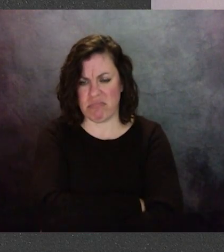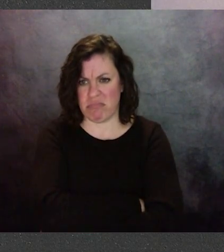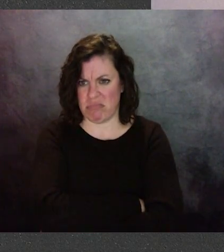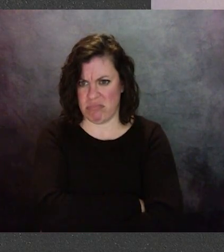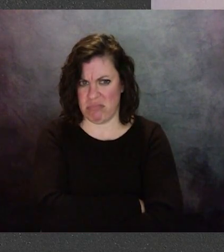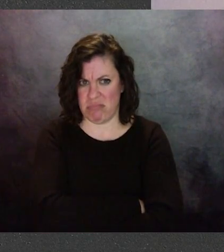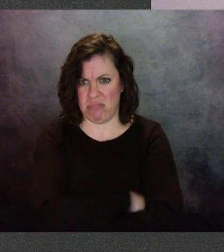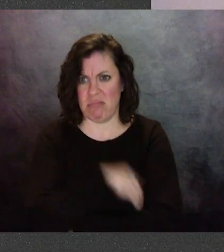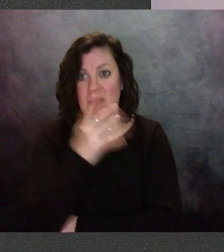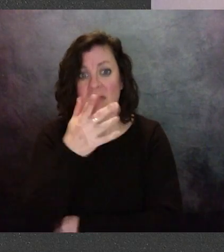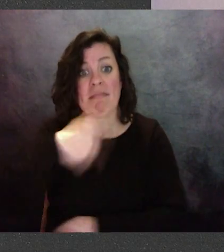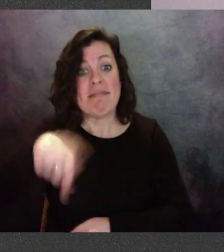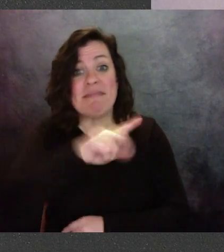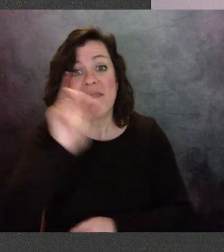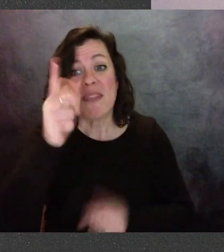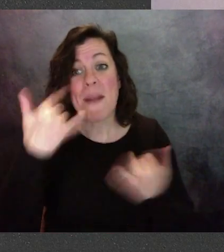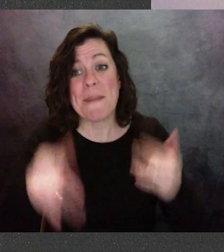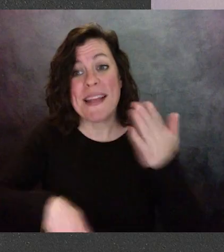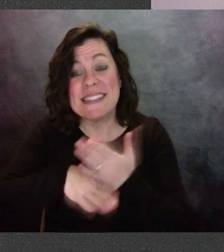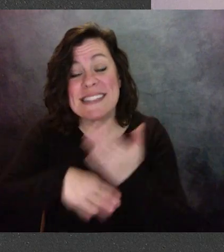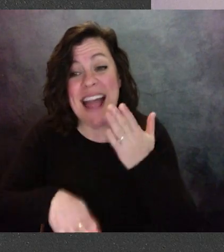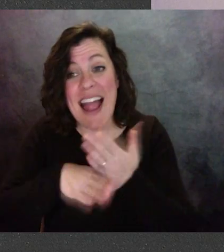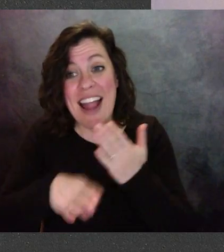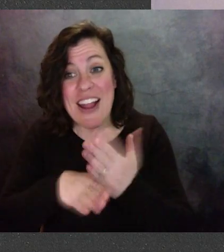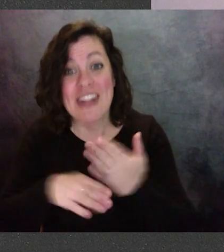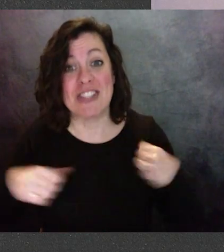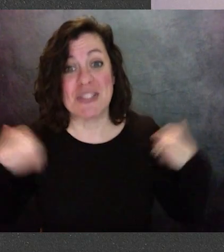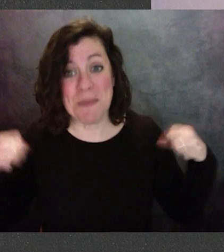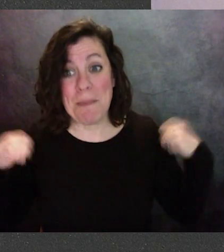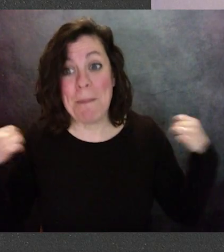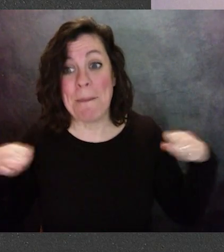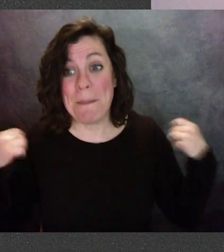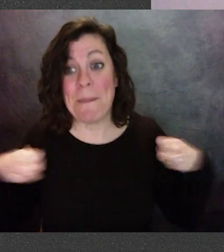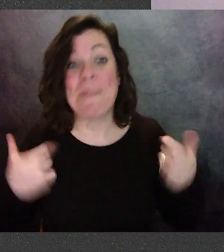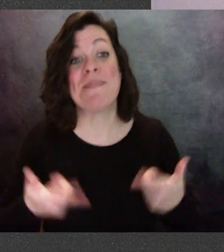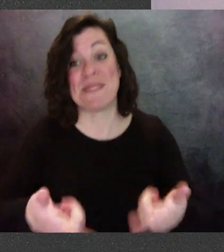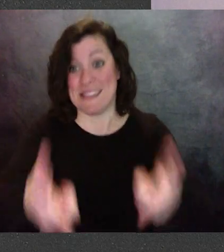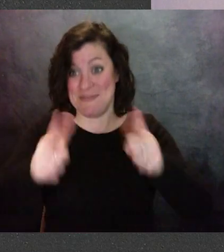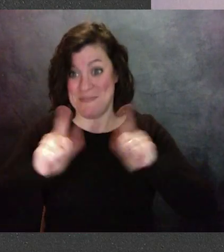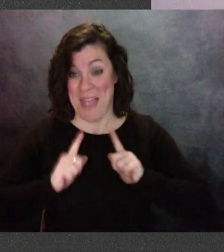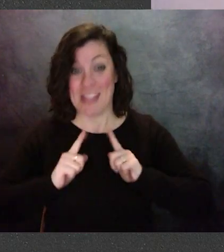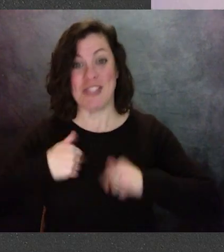Next, we played soccer in gym class. It was my turn to be the goalie.